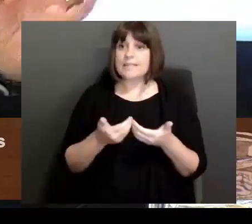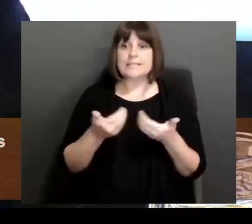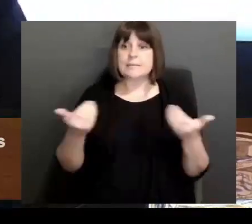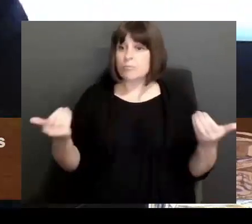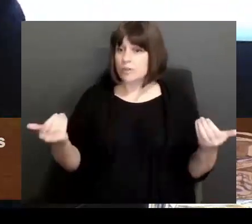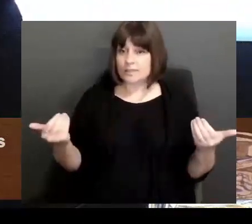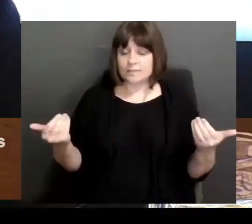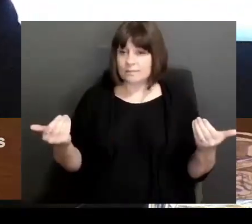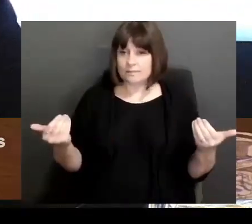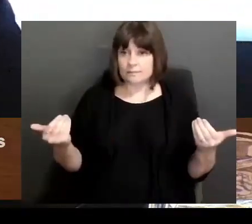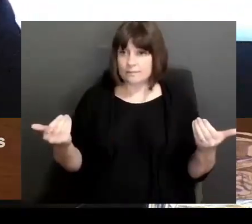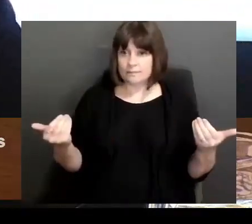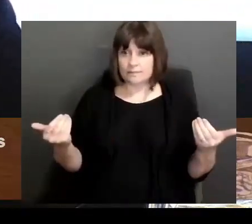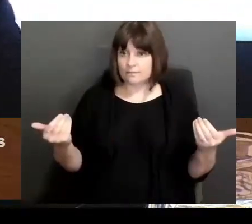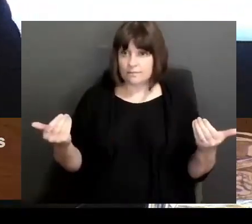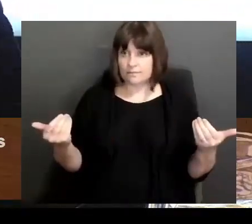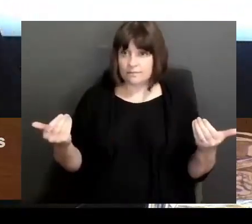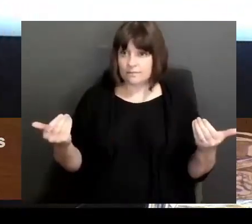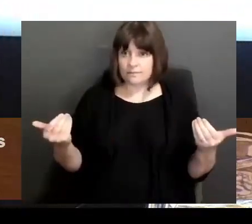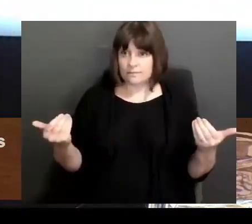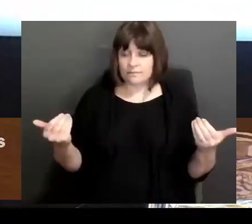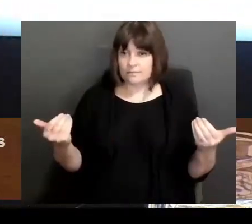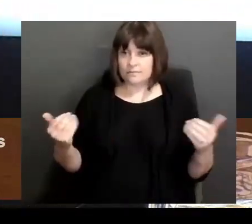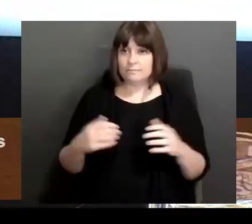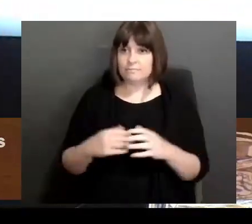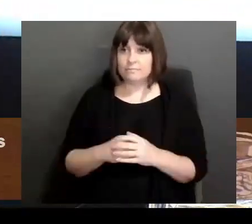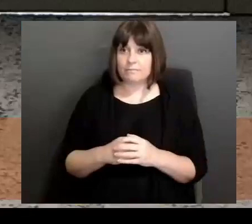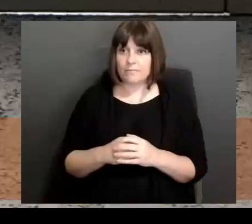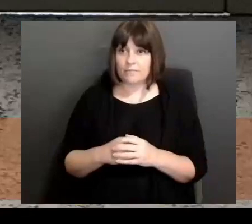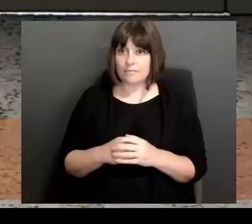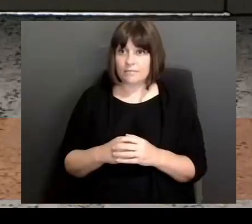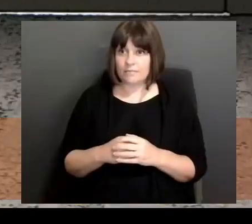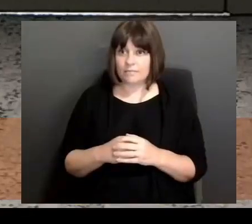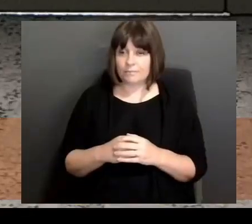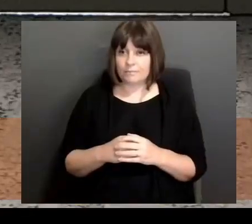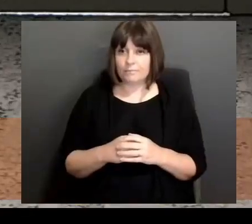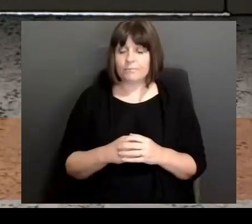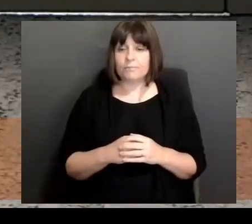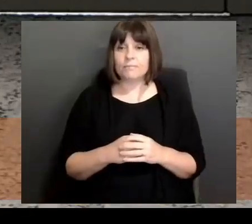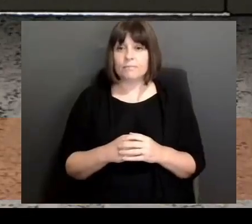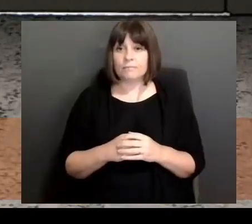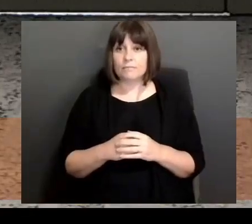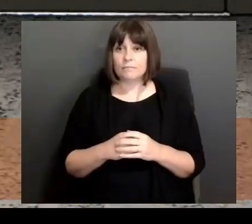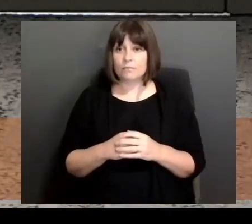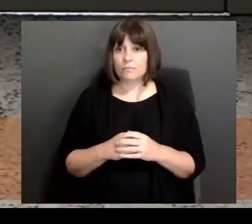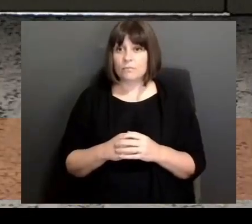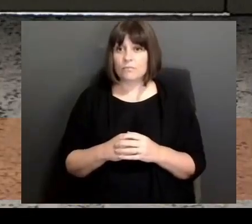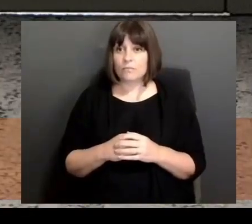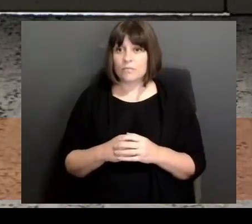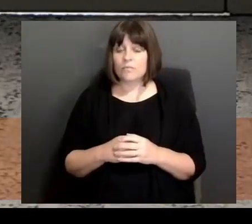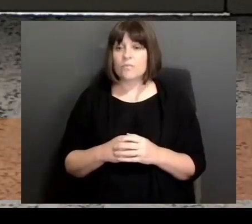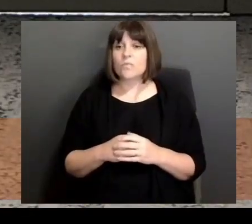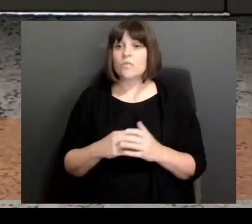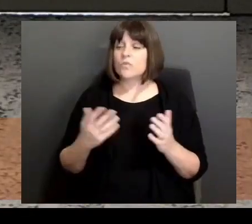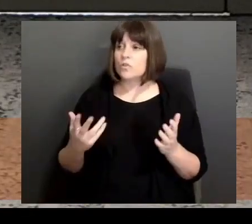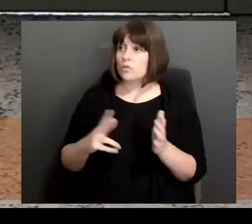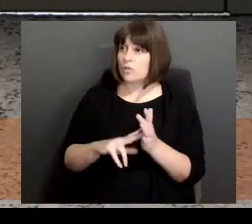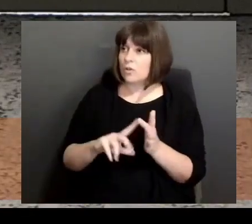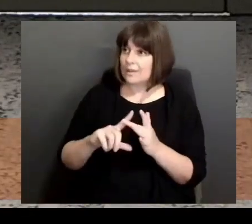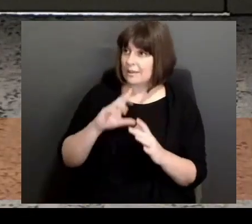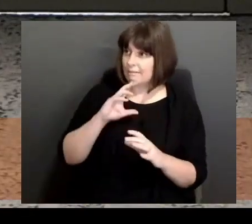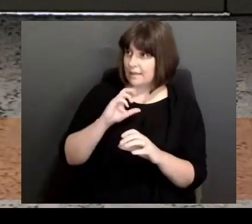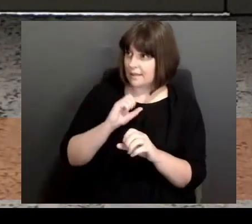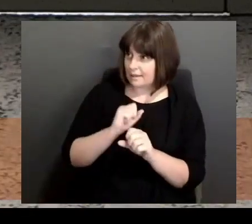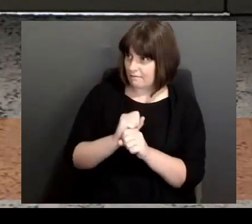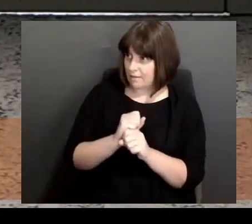one does not cancel the other out. So I take it from that that the Victorian government